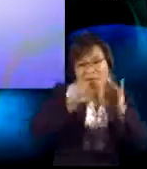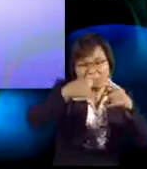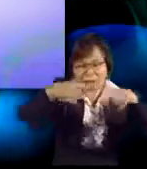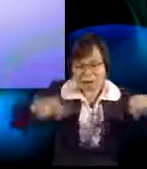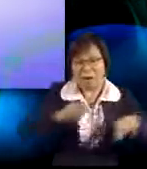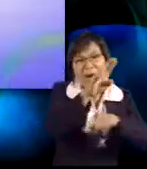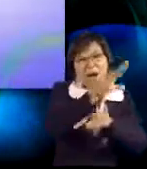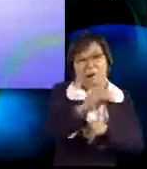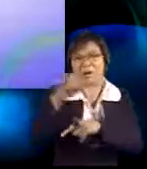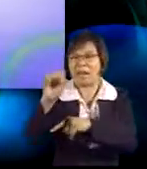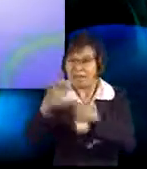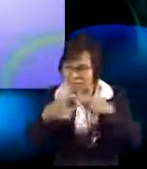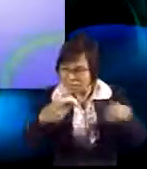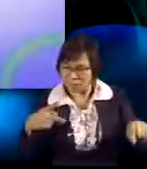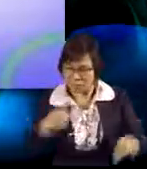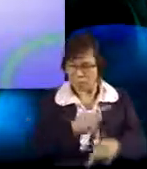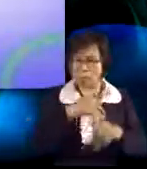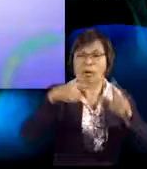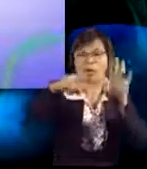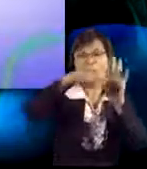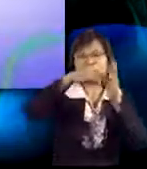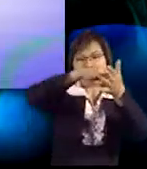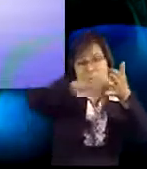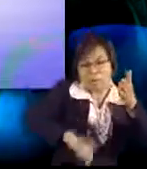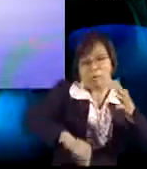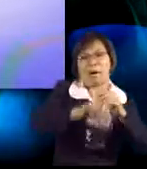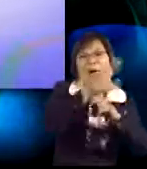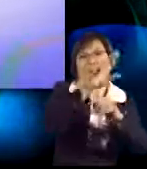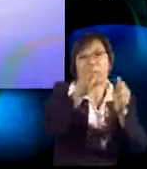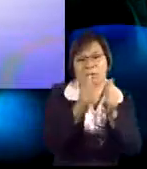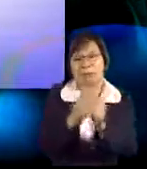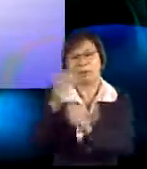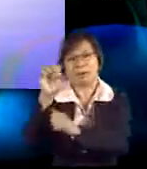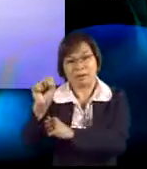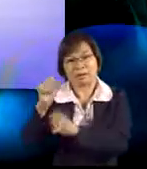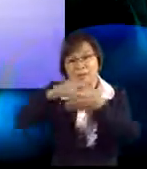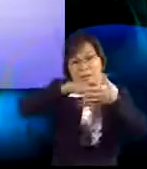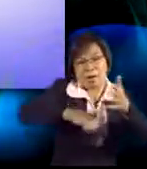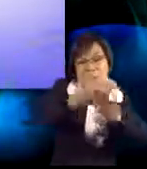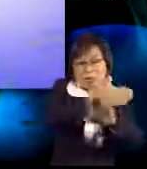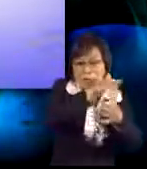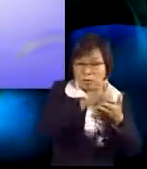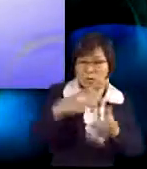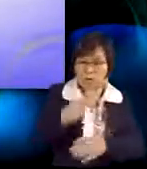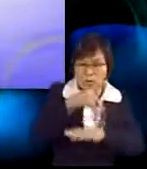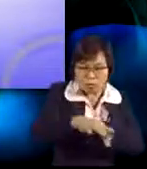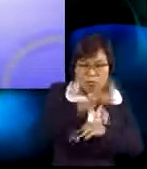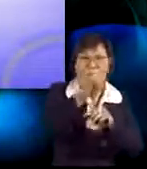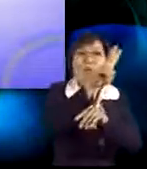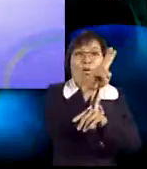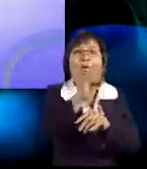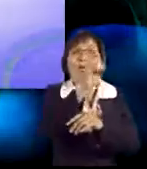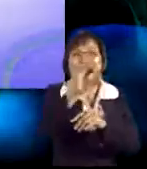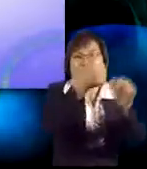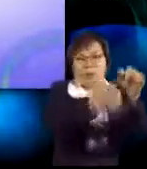cuboid R and cube S, we need to subtract cuboid R with cube S. But before that, we need to find the volume of